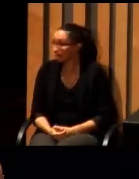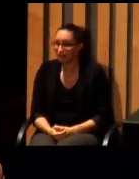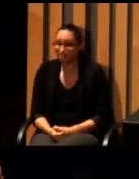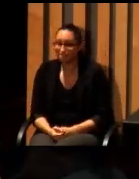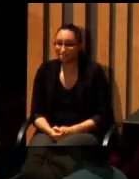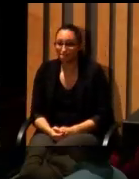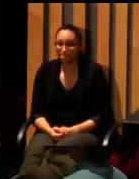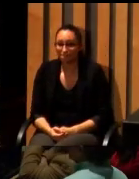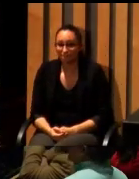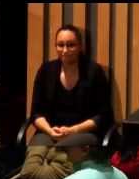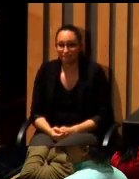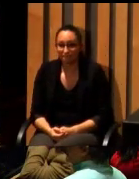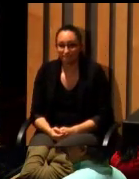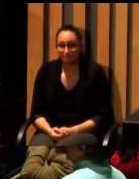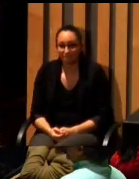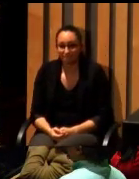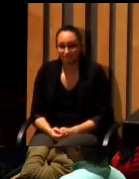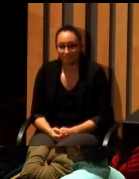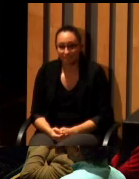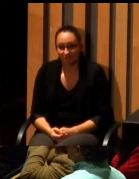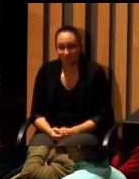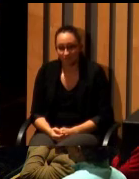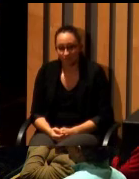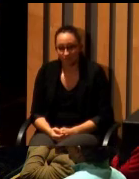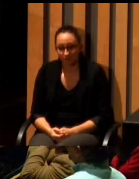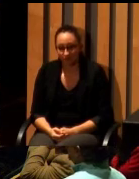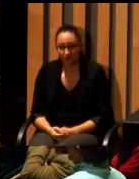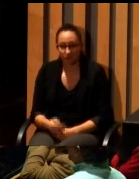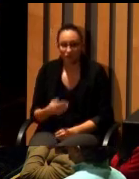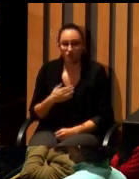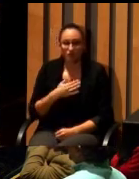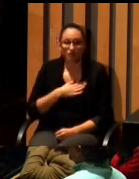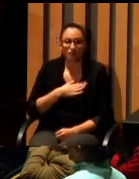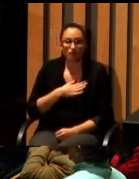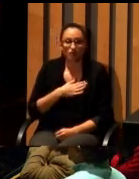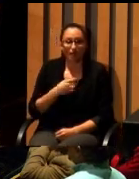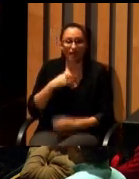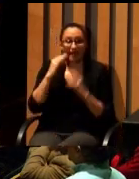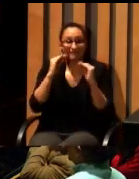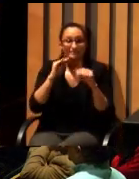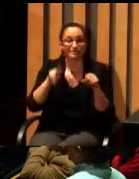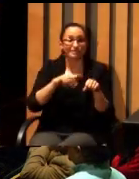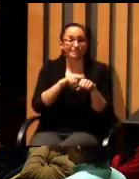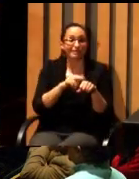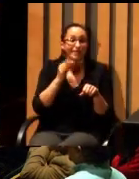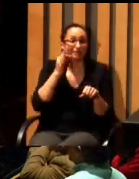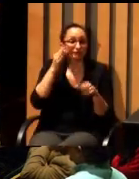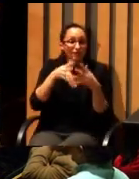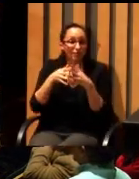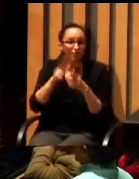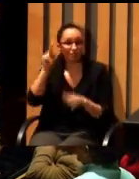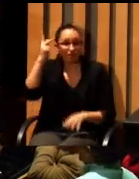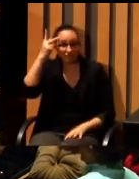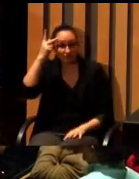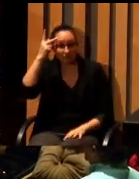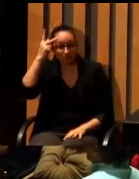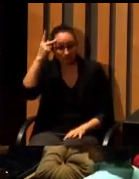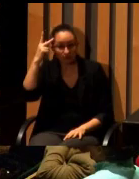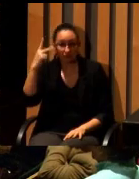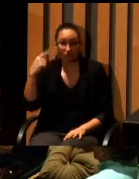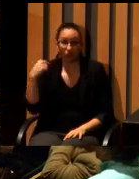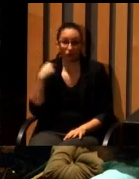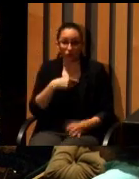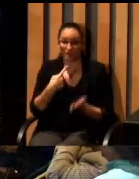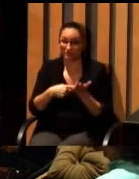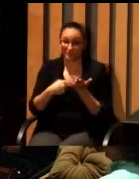My question is a follow-up to the one before, but I want to ask it a little differently. I teach Native American politics, and we end up discussing this